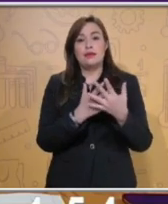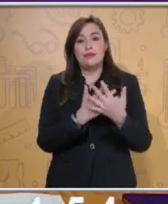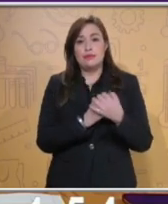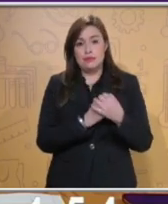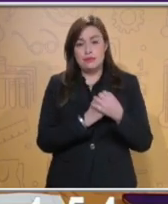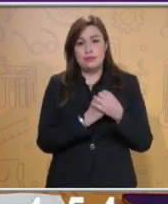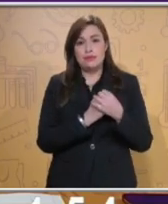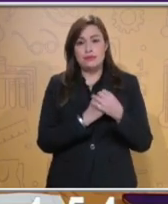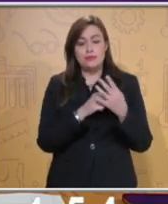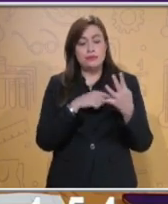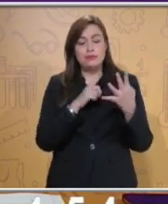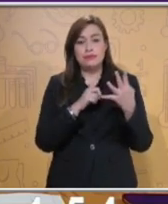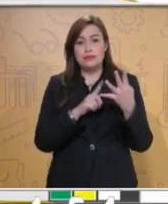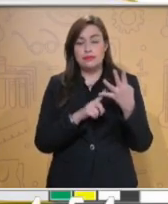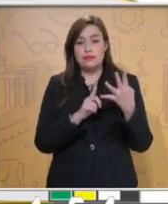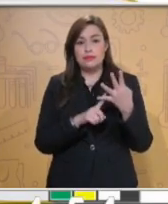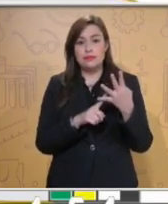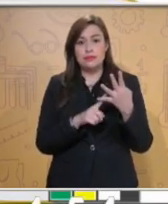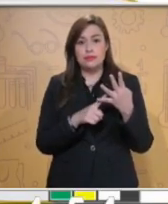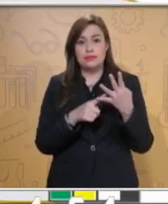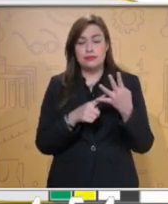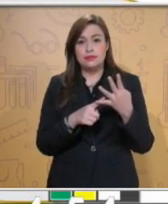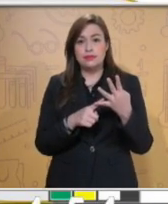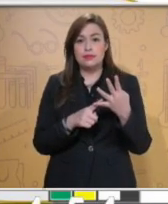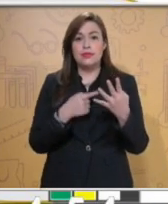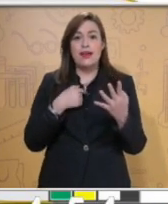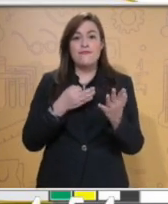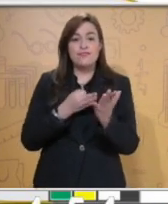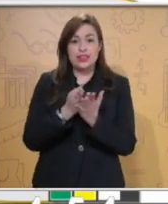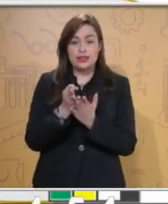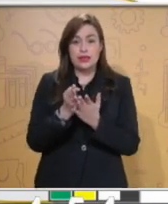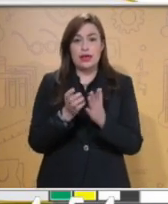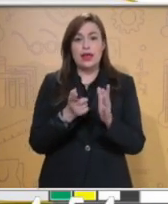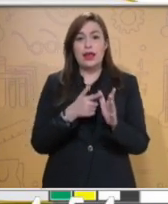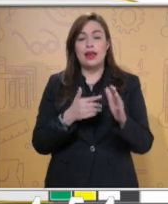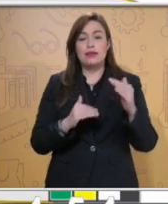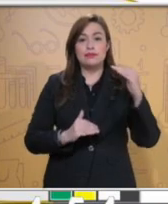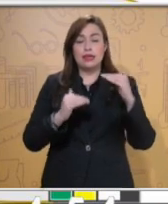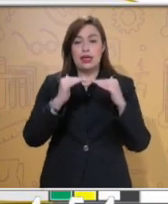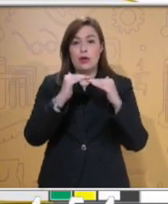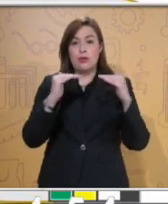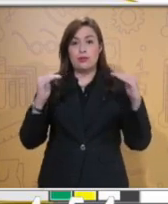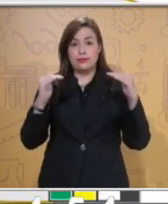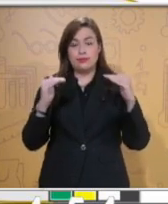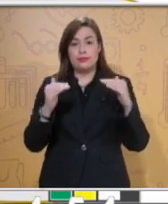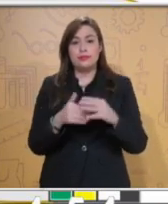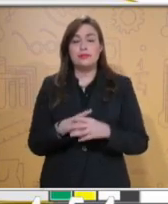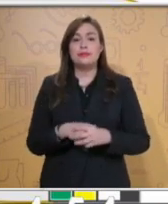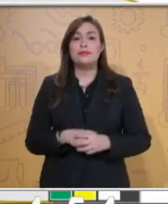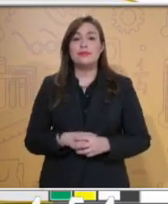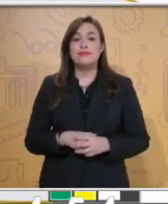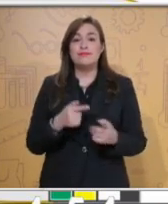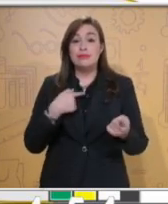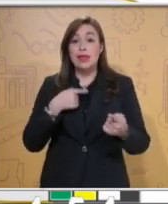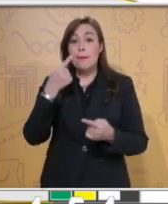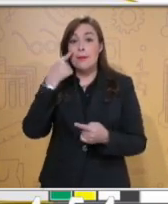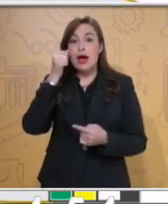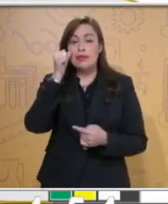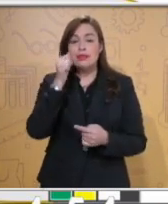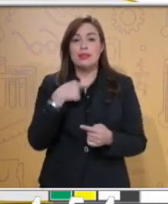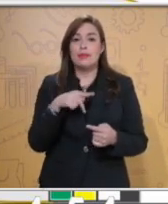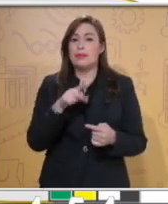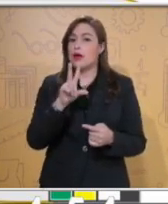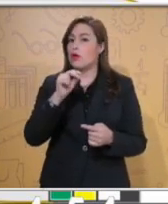The next one, equity. The next one, equality. Pay attention because equity and equality, it is not the